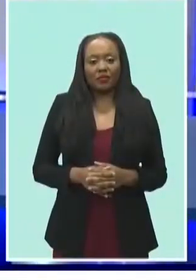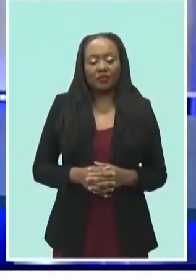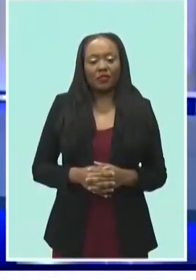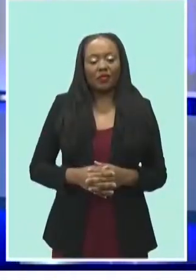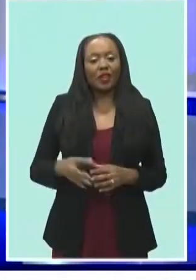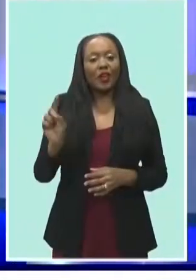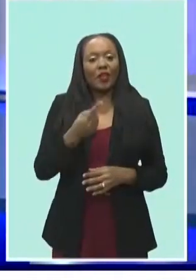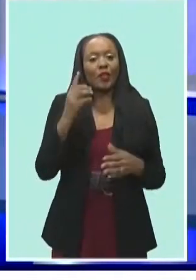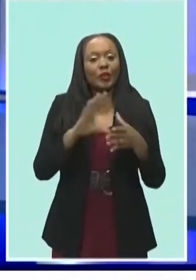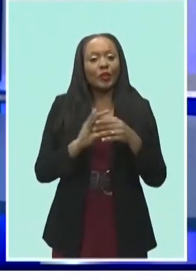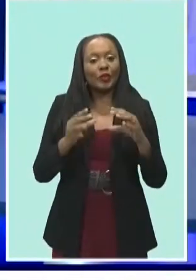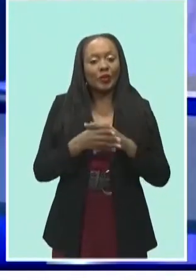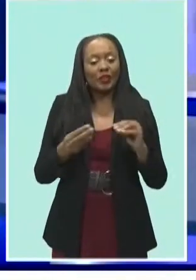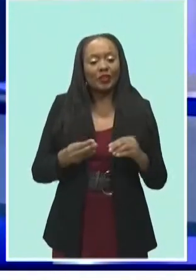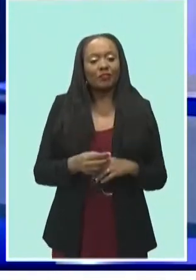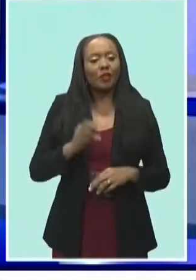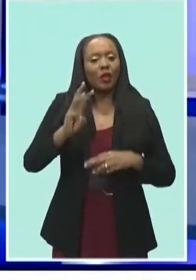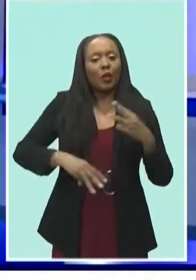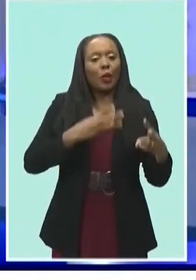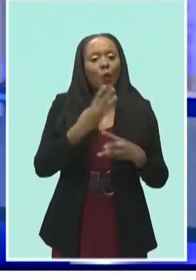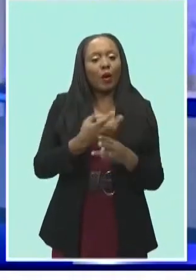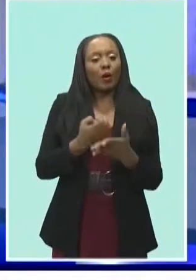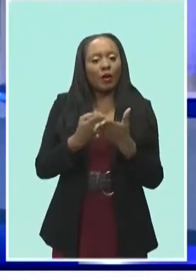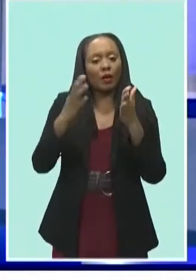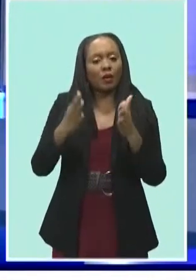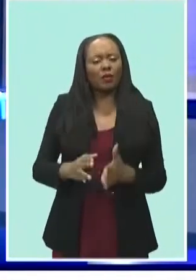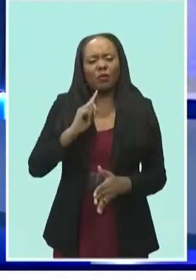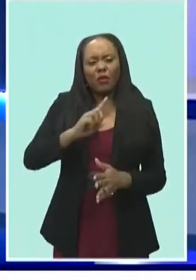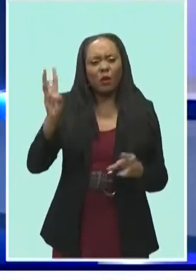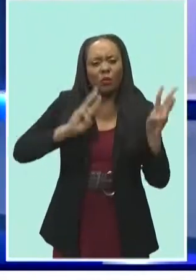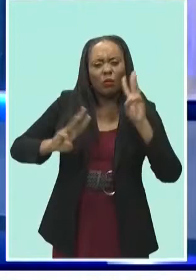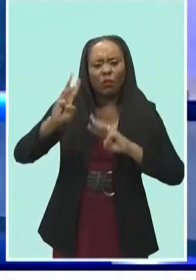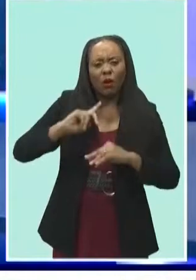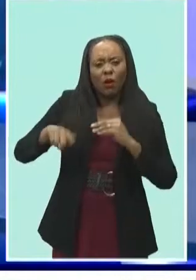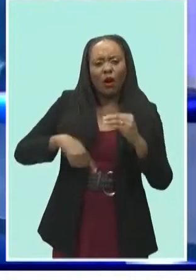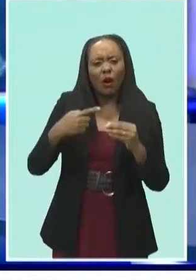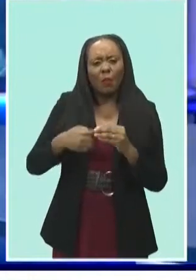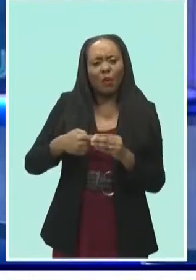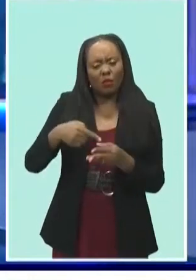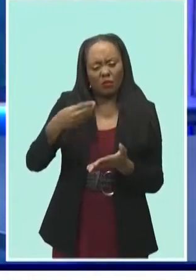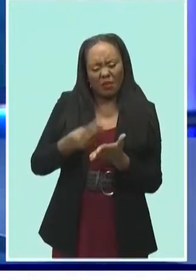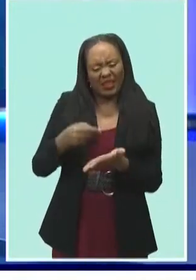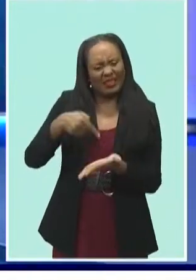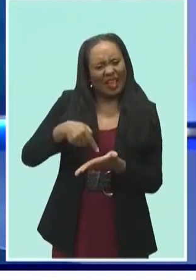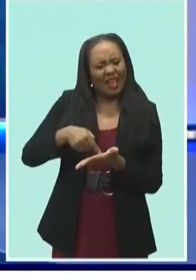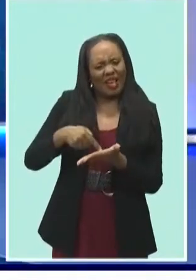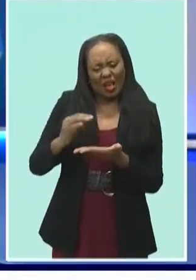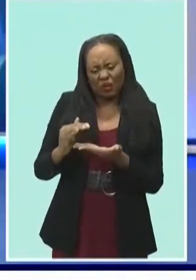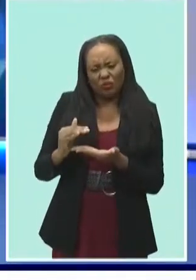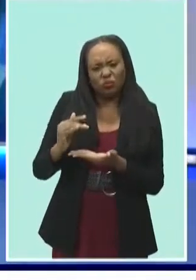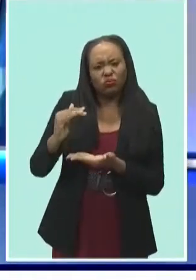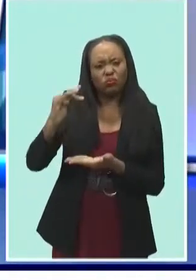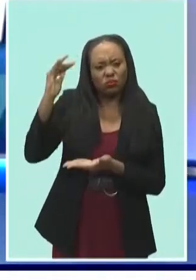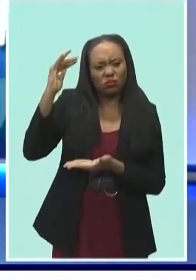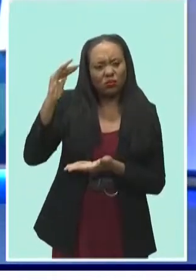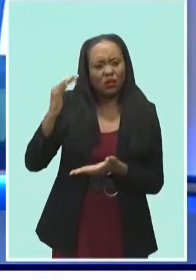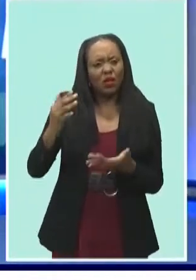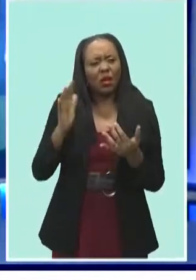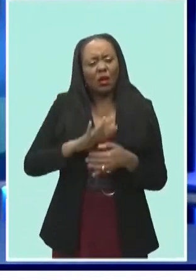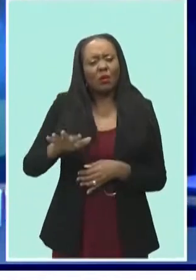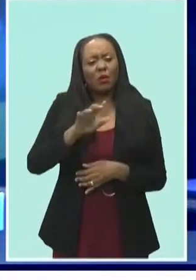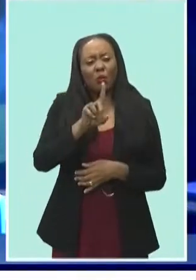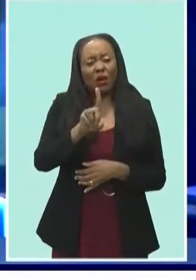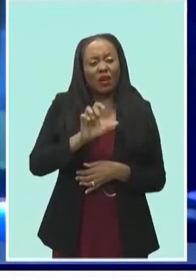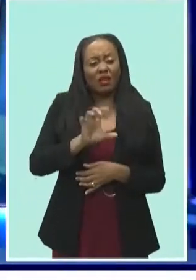And in our top story, world economists are concerned about the rapid rise of global debt in recent years. Now, as it stands, it is estimated